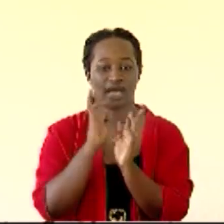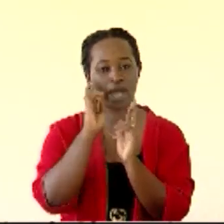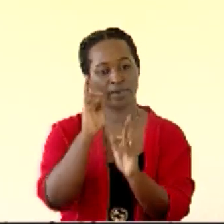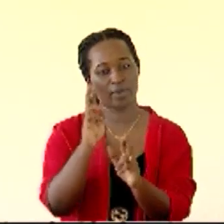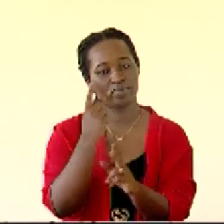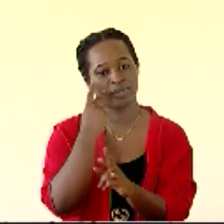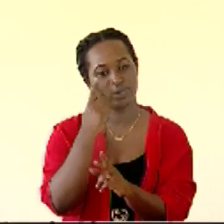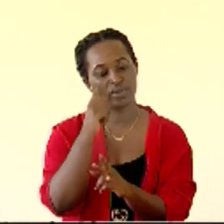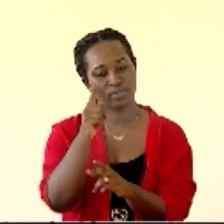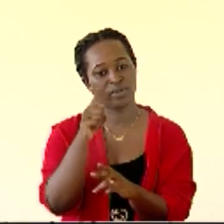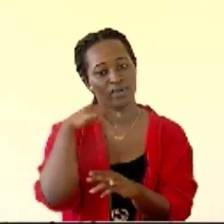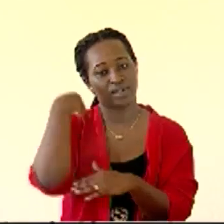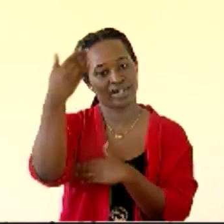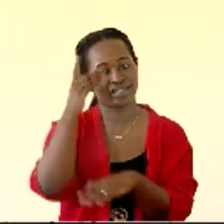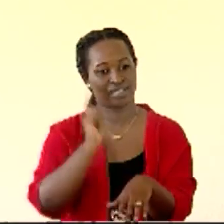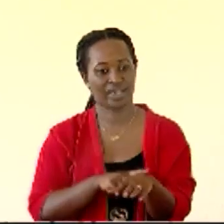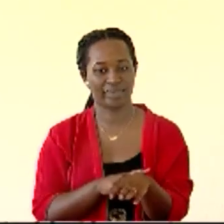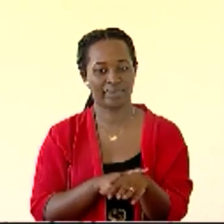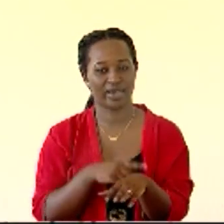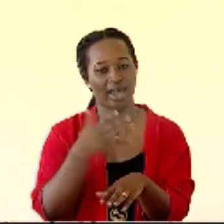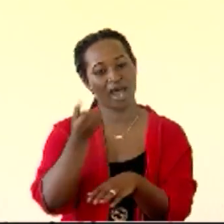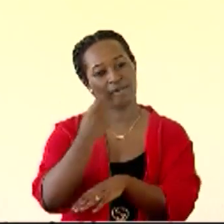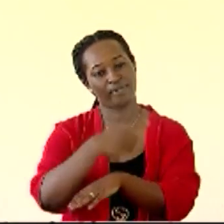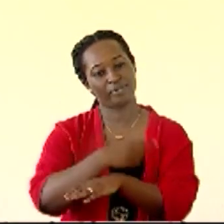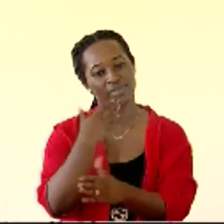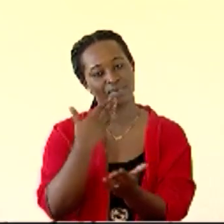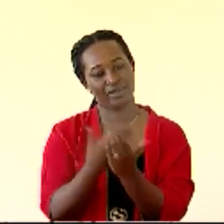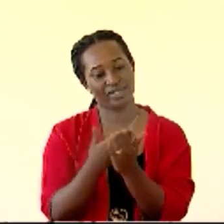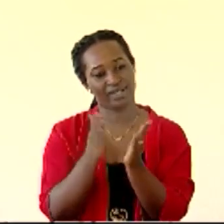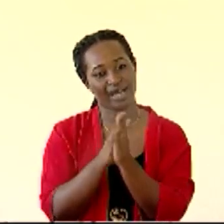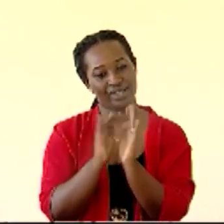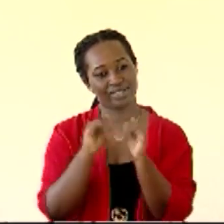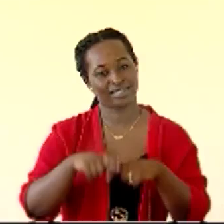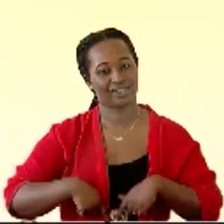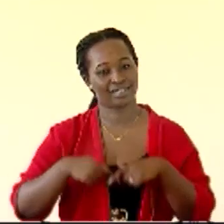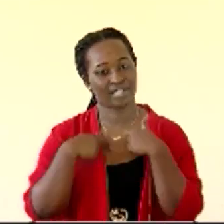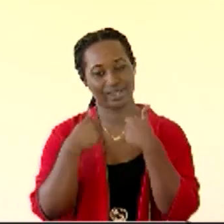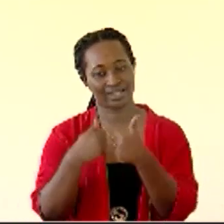hope to see you in the next lesson. Have a good day and stay safe.